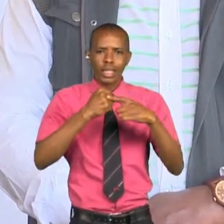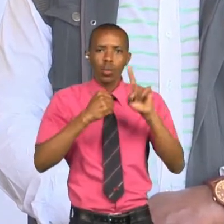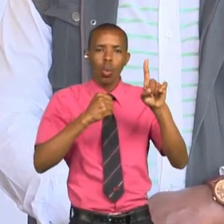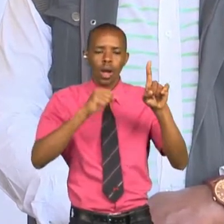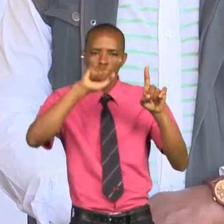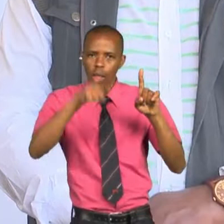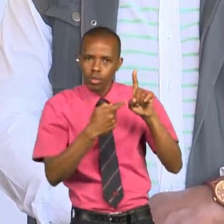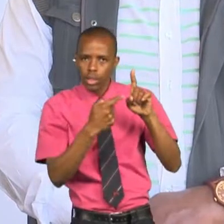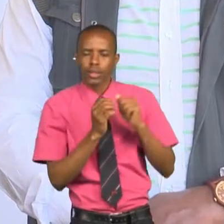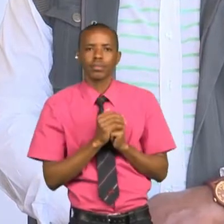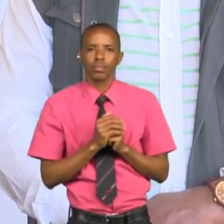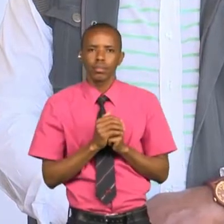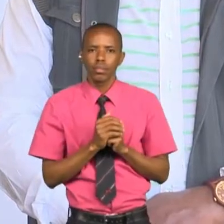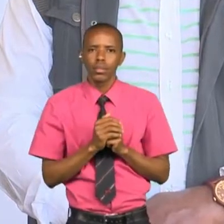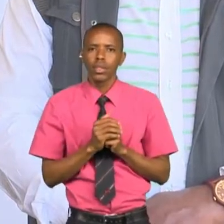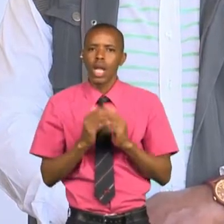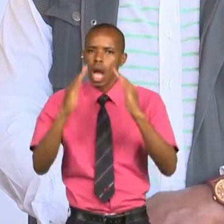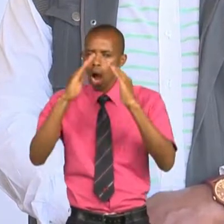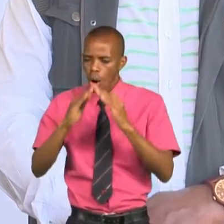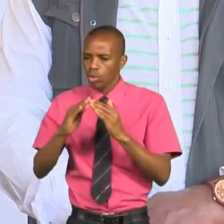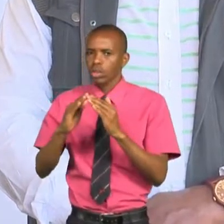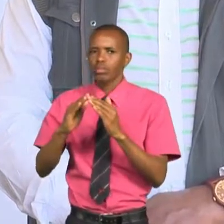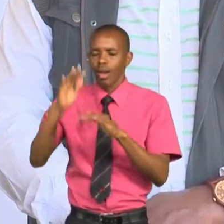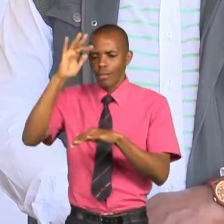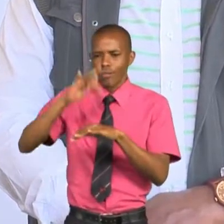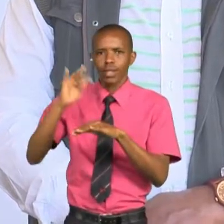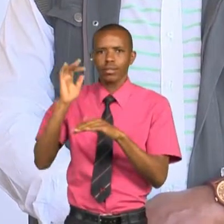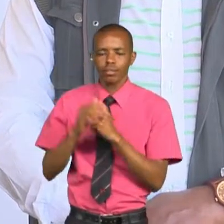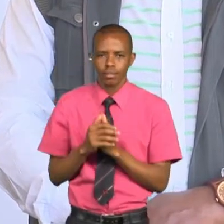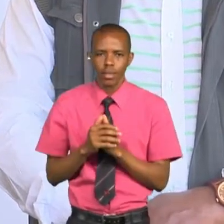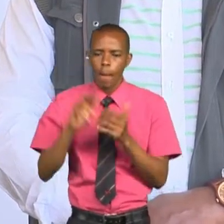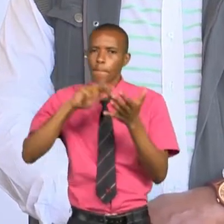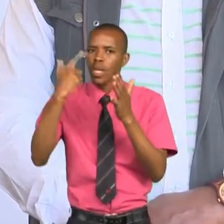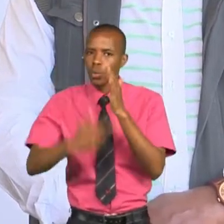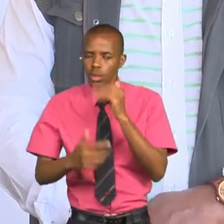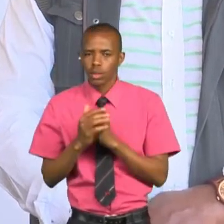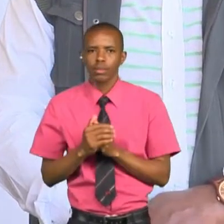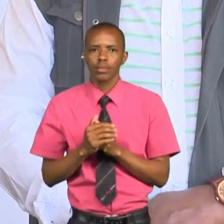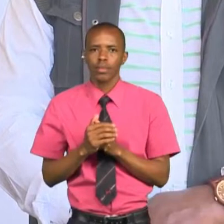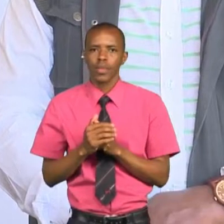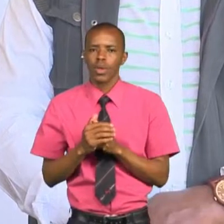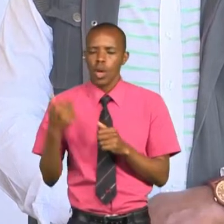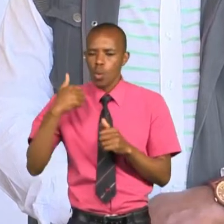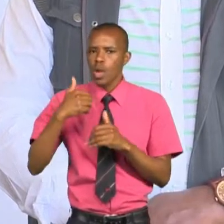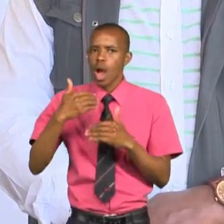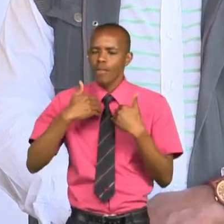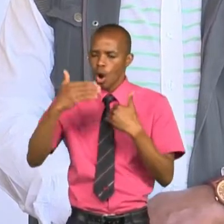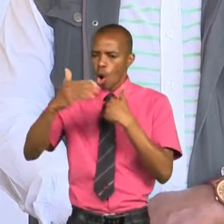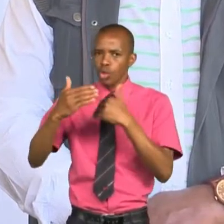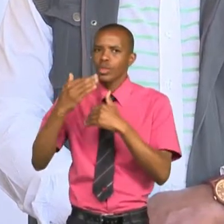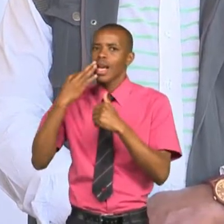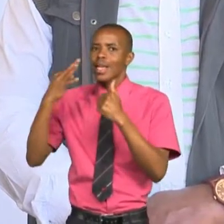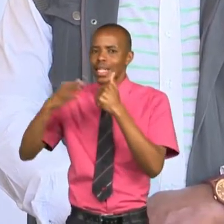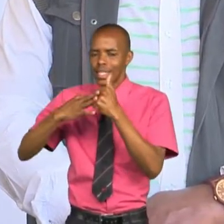161,000 households affected, meaning we have almost